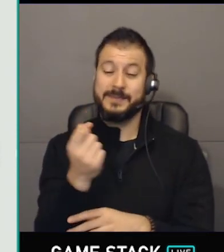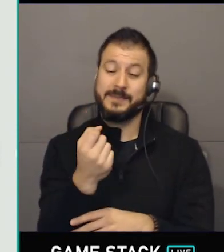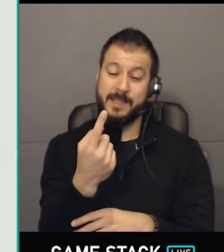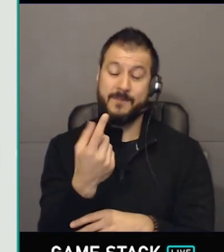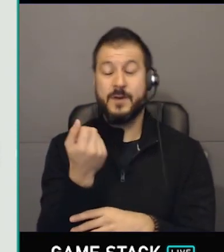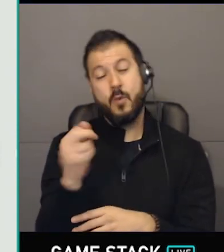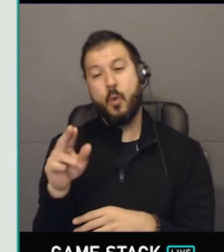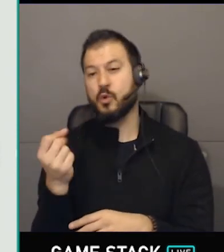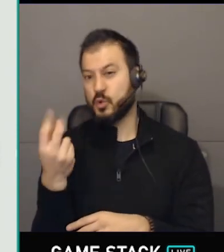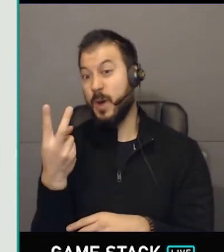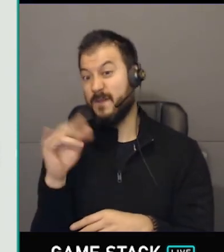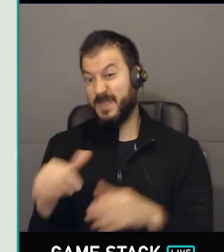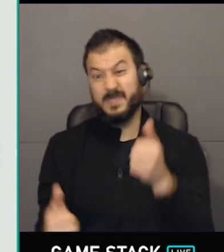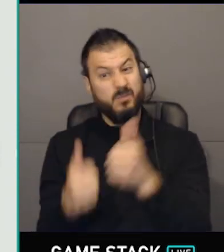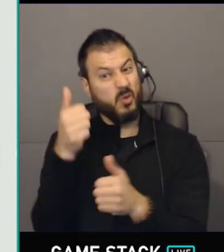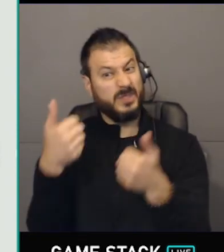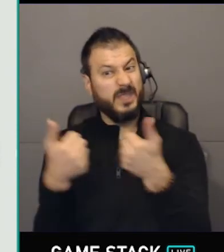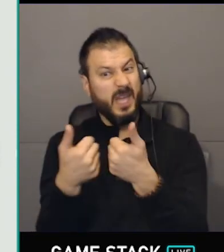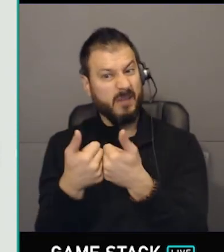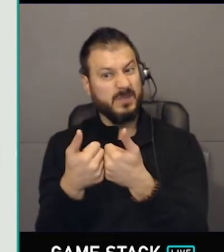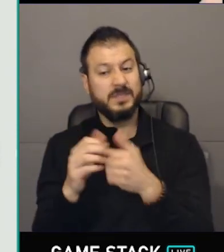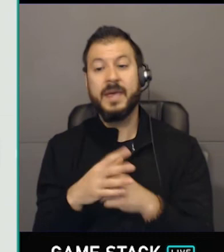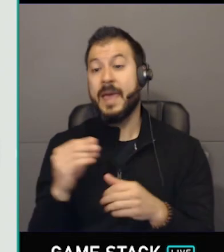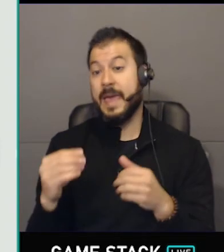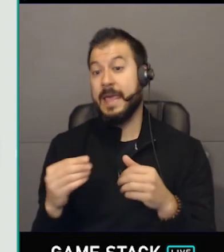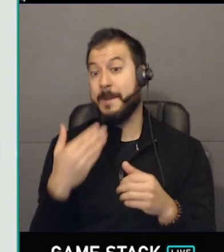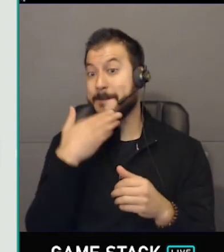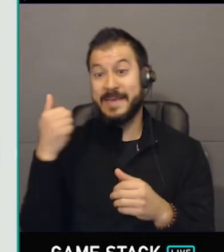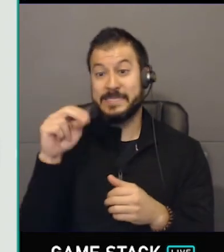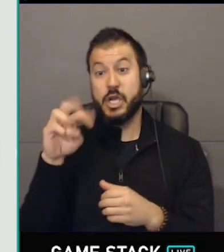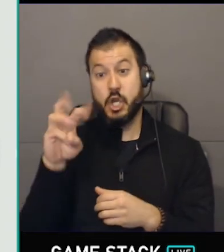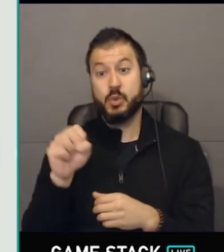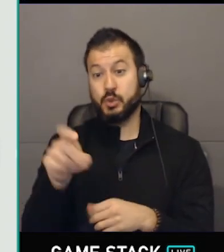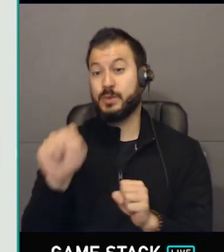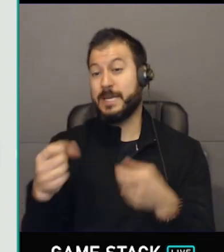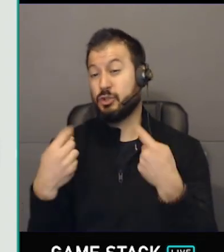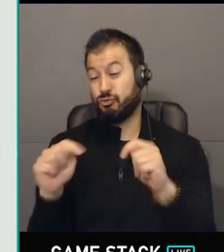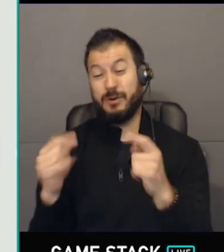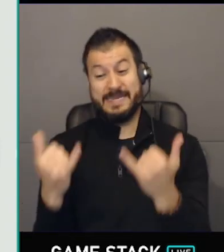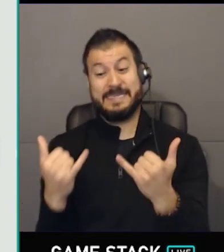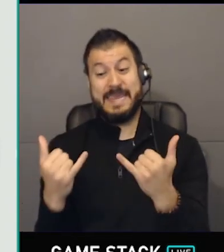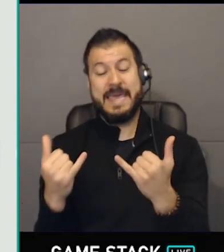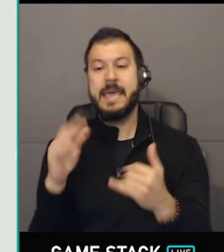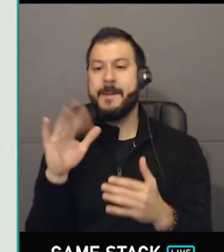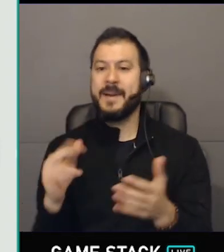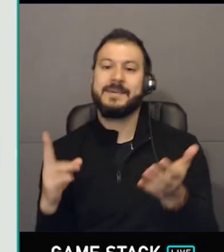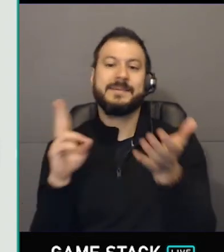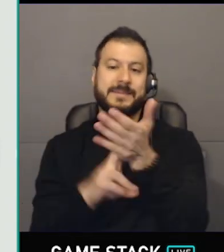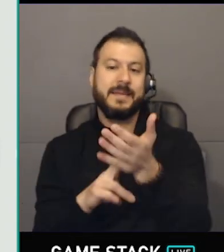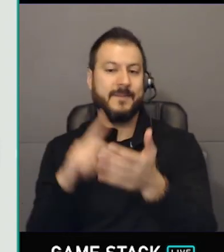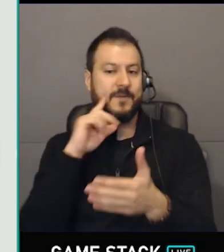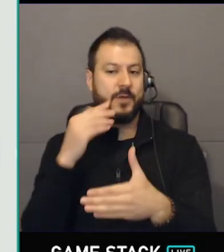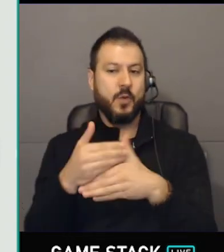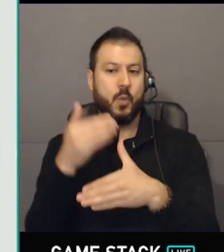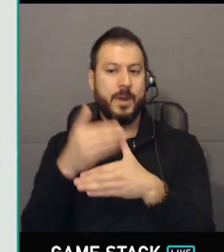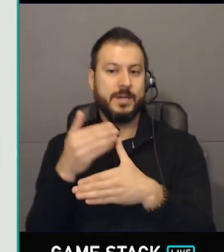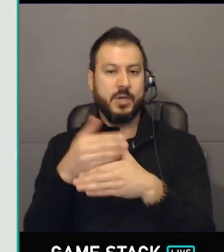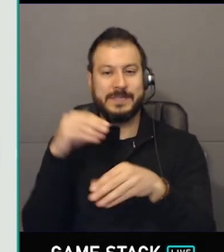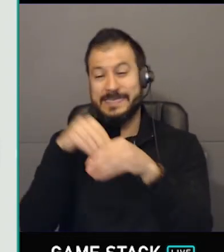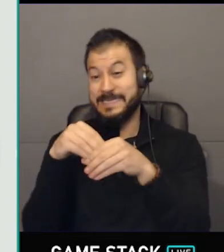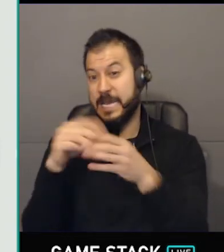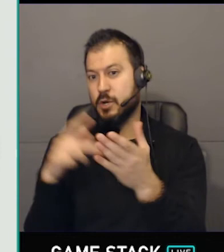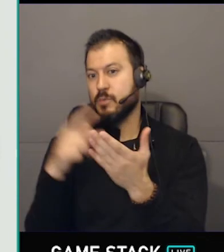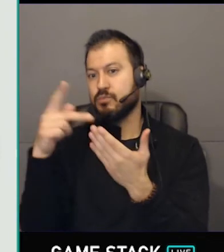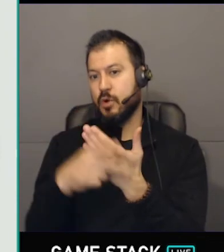on Windows. And the best news is that you can try it out today by signing up for the Windows Insider program and joining the dev